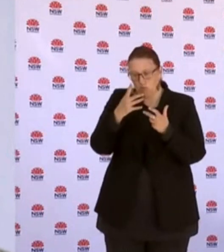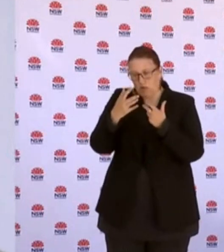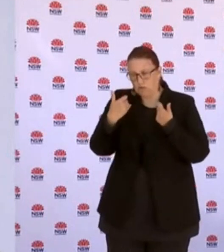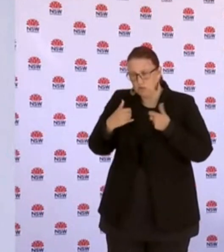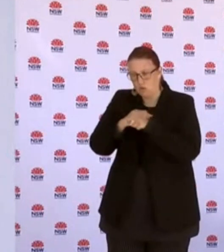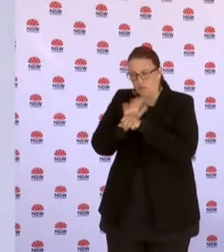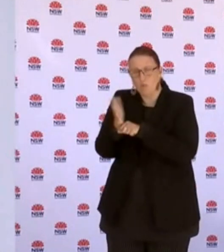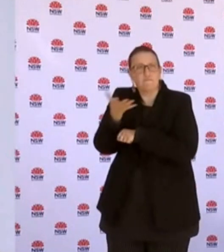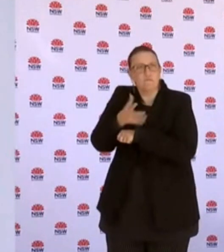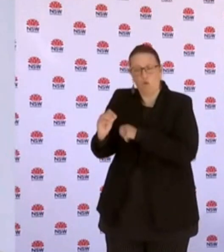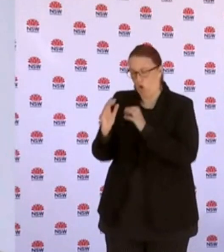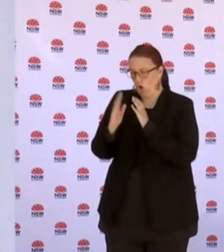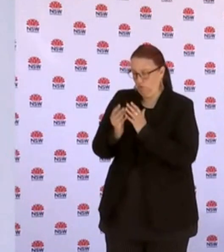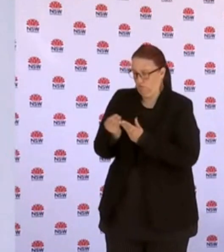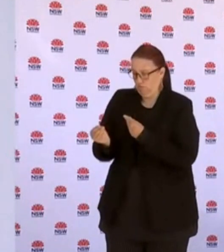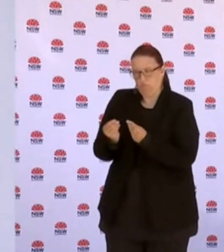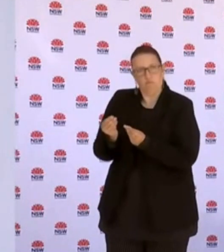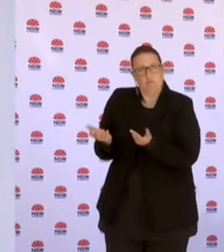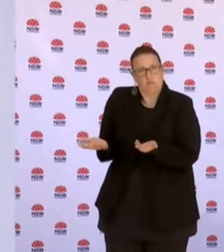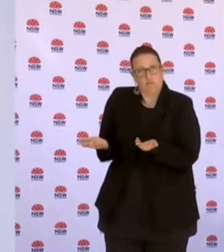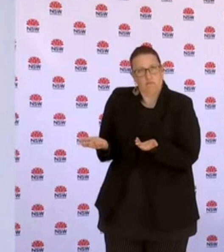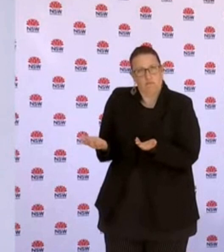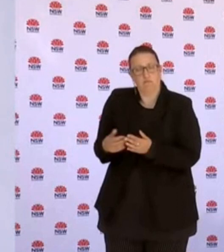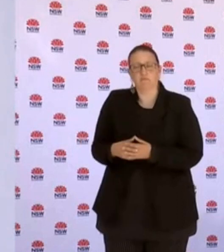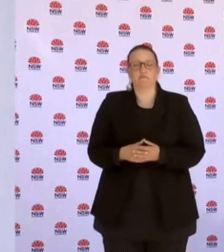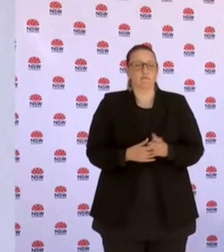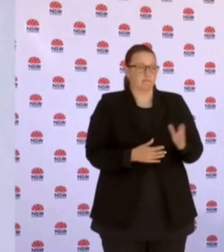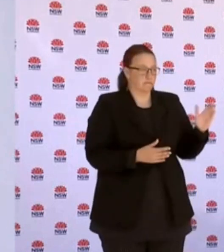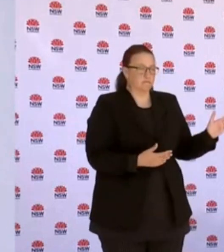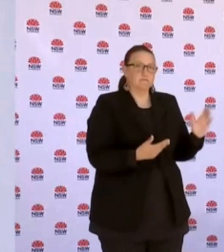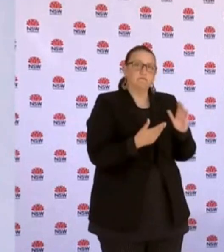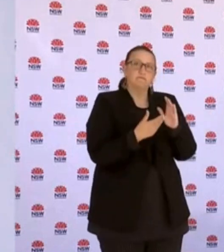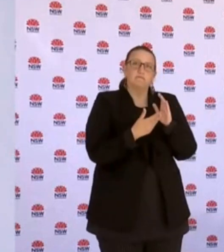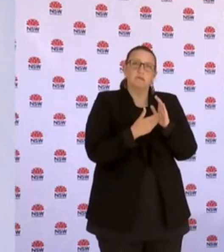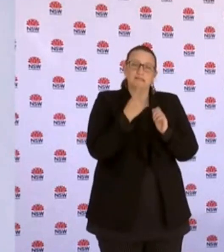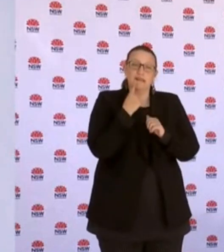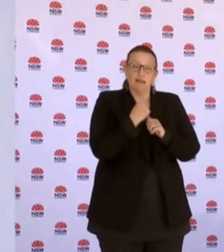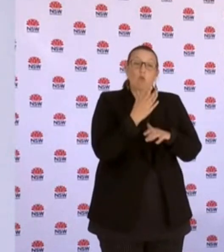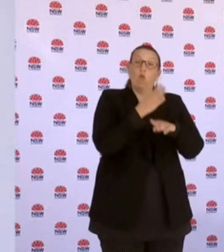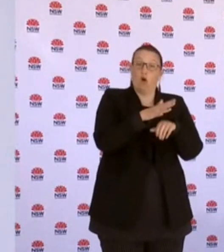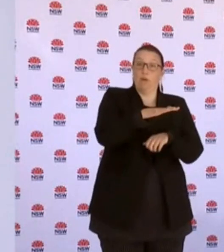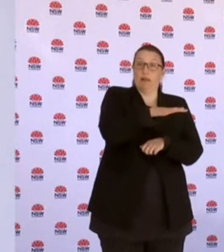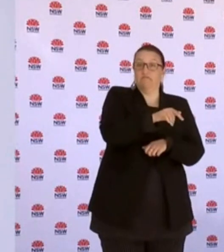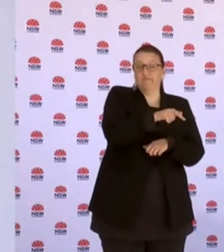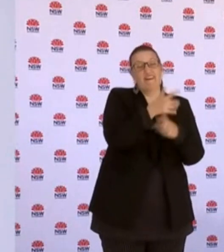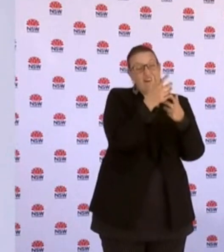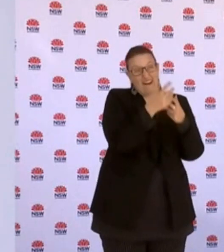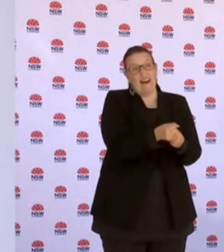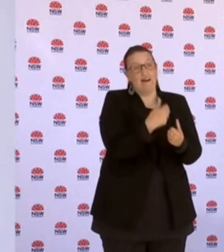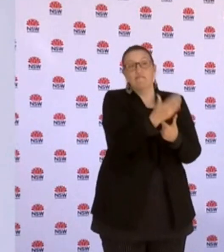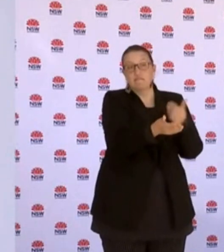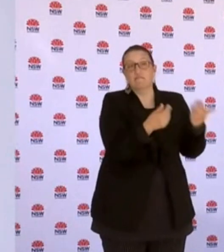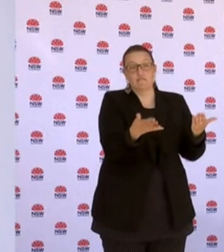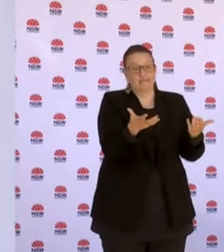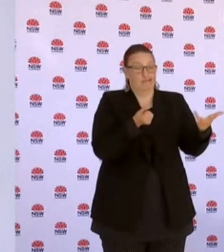a number of workplace clusters, and I indicated those sites that we were. And in retail, we've noticed